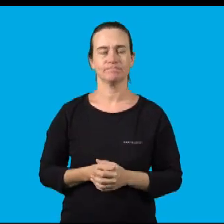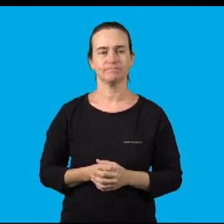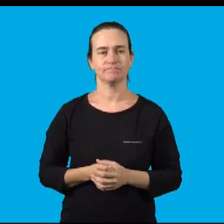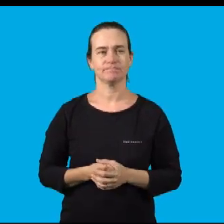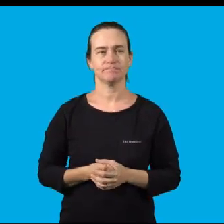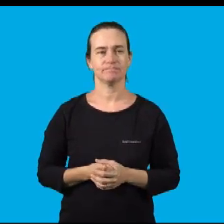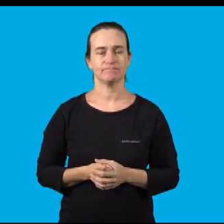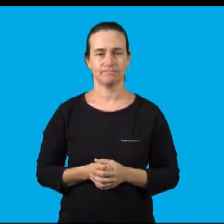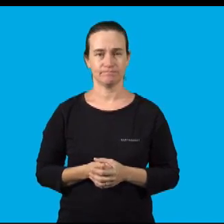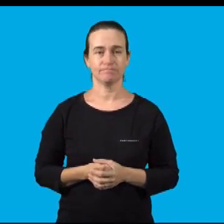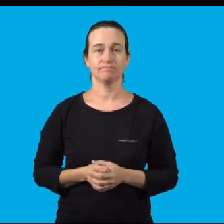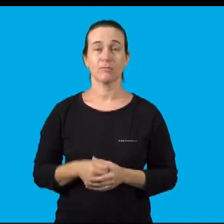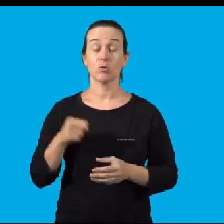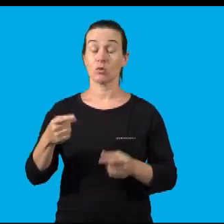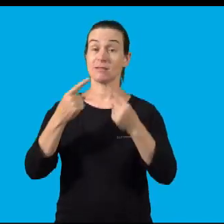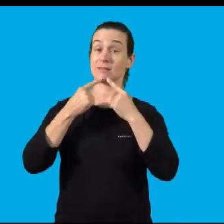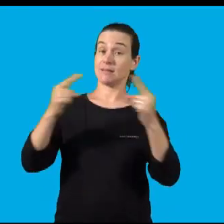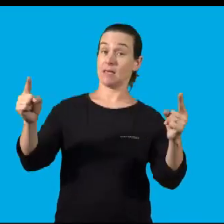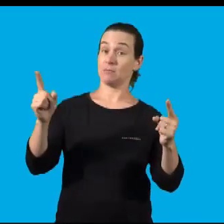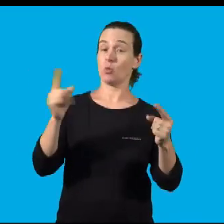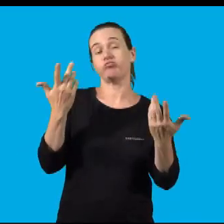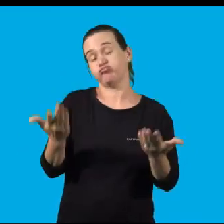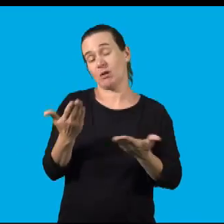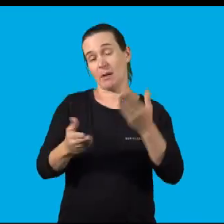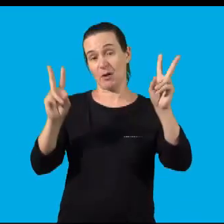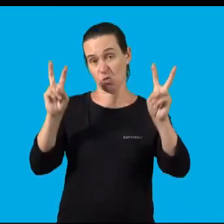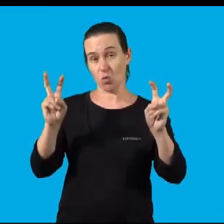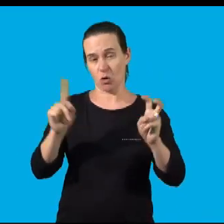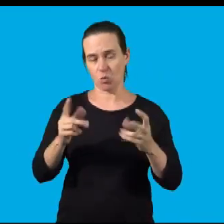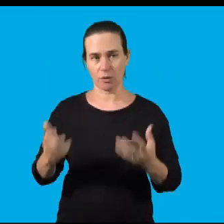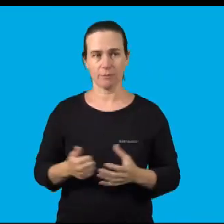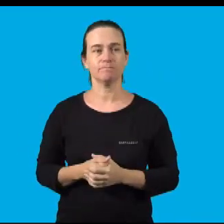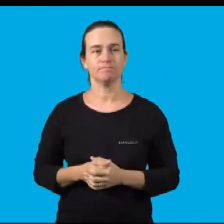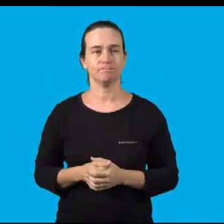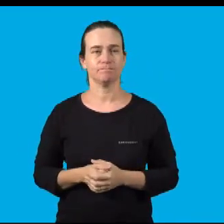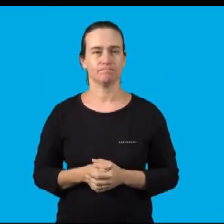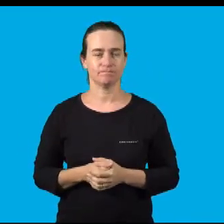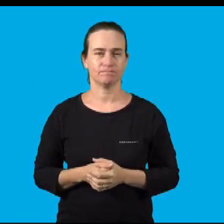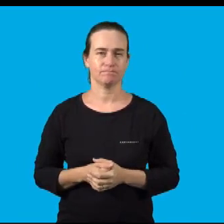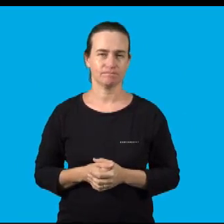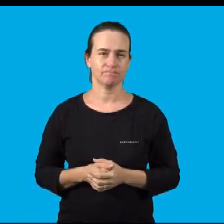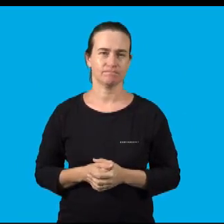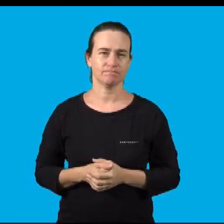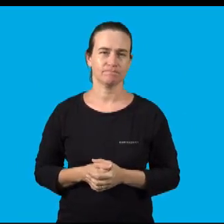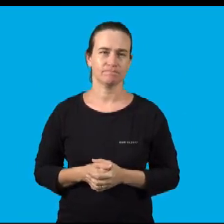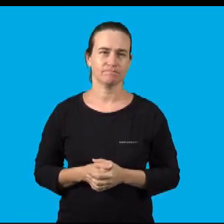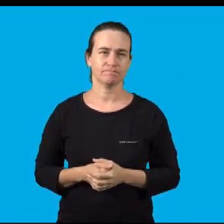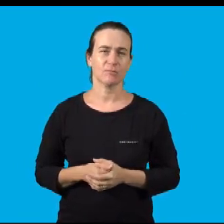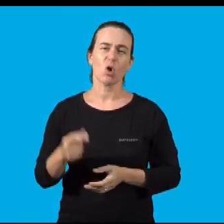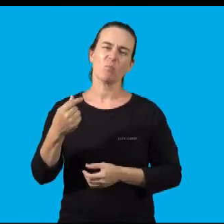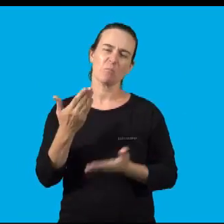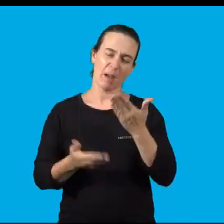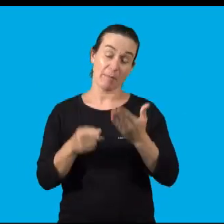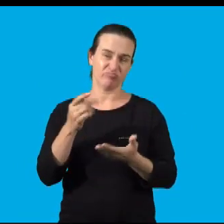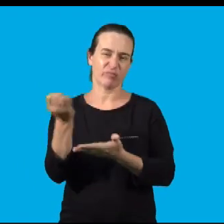So, once again, we start with the broad statement or quote. So, in this instance, we've decided to rather opt to use